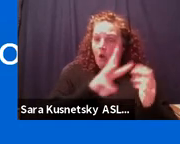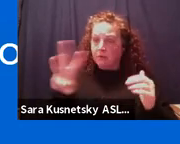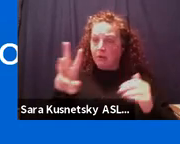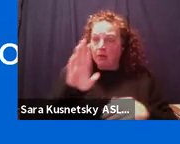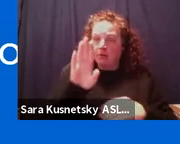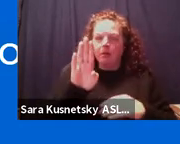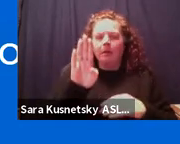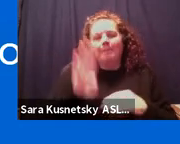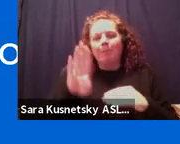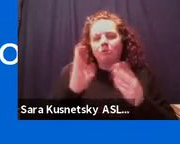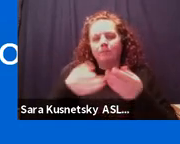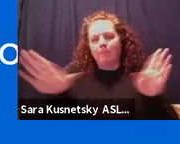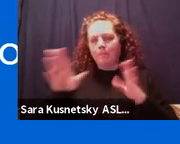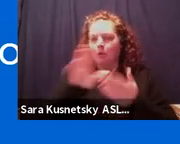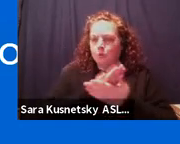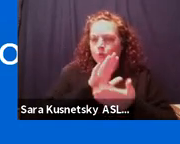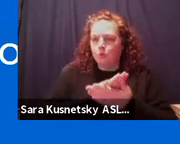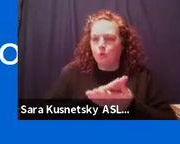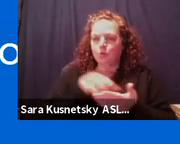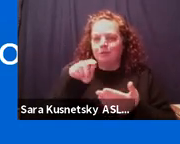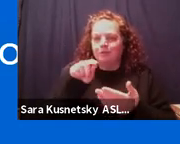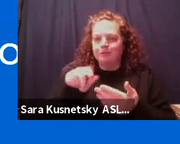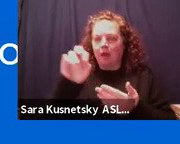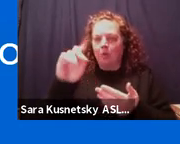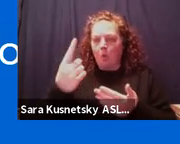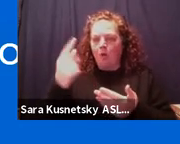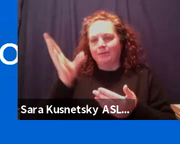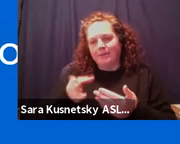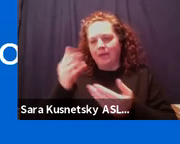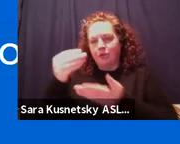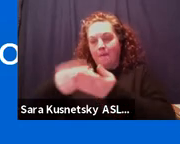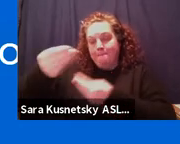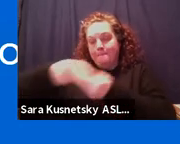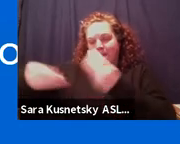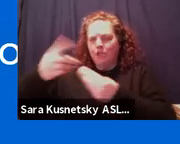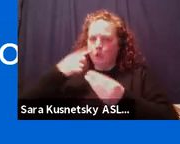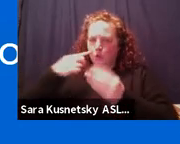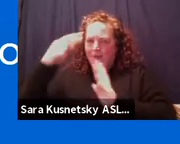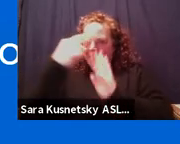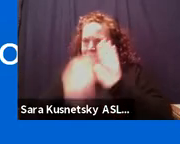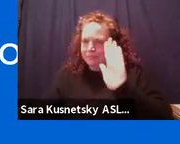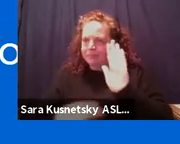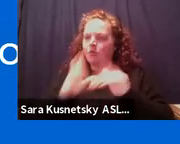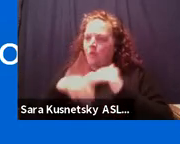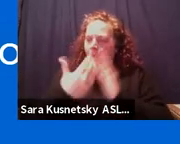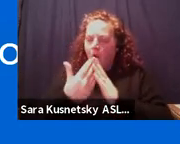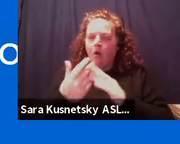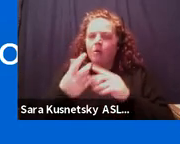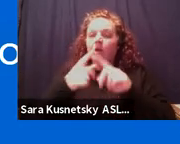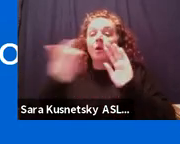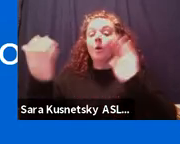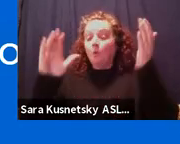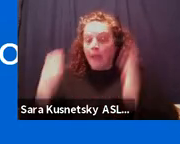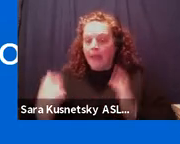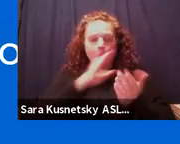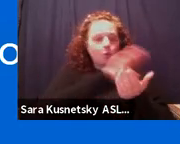bostonpublicschools.org/budget and find copies of this presentation, FY22 weighted student funding school by school comparisons.